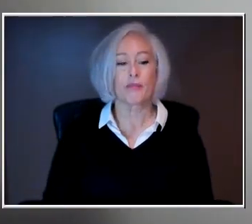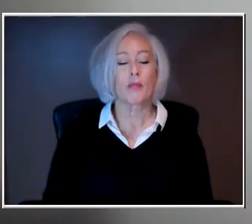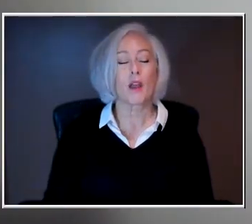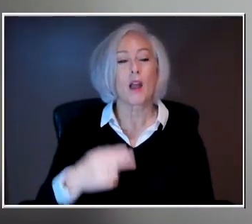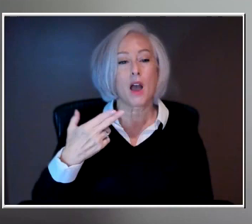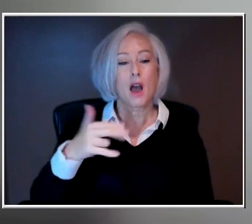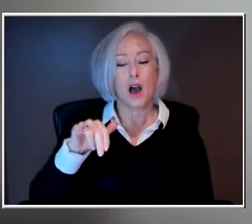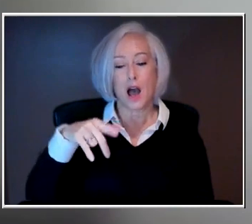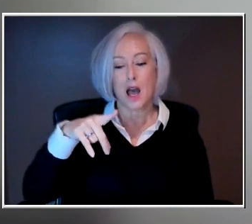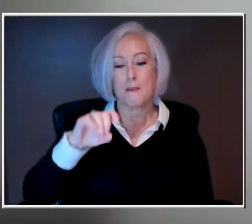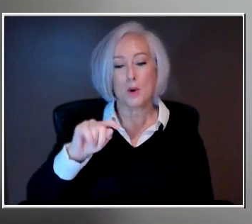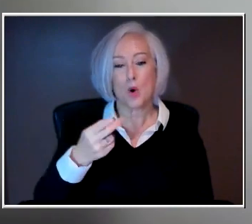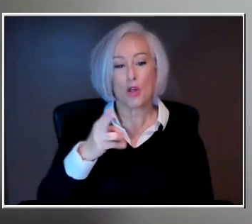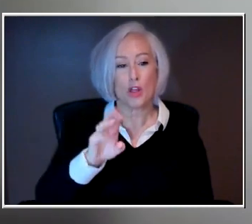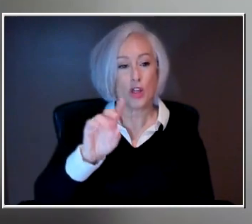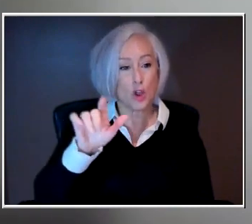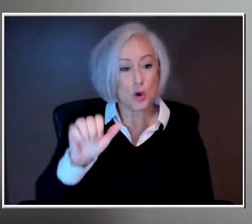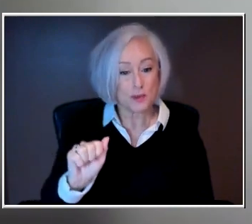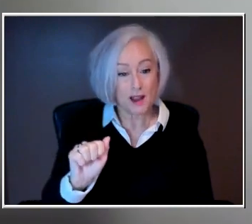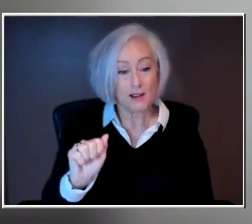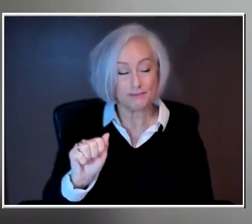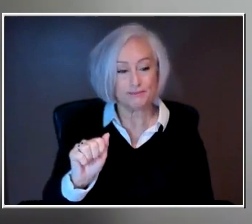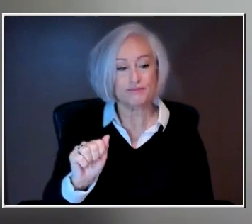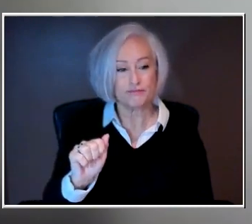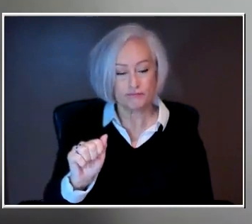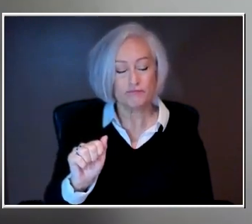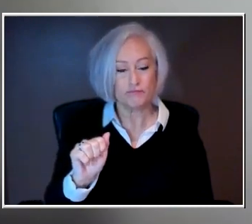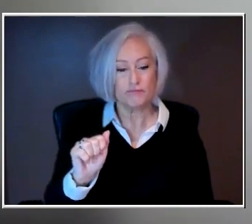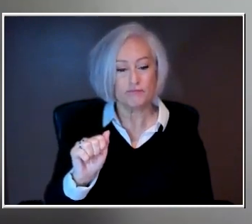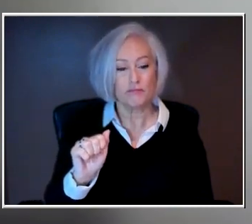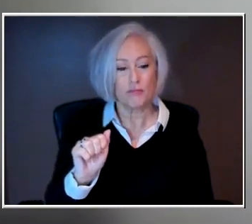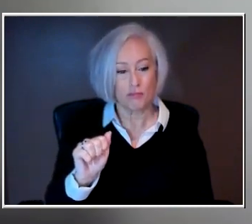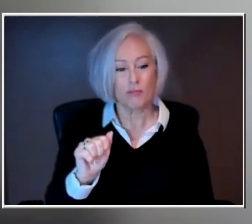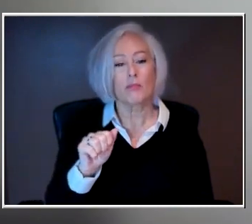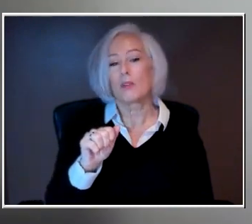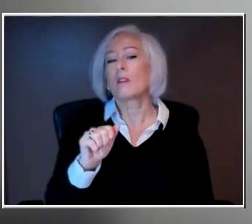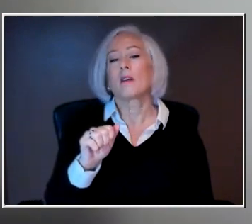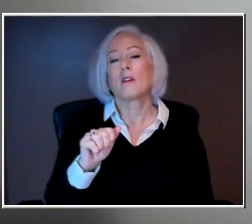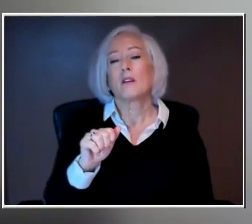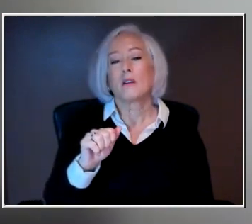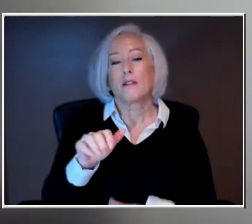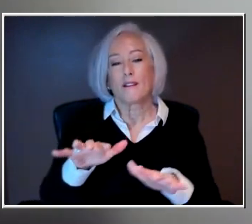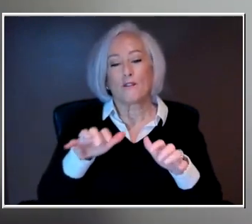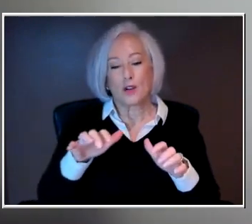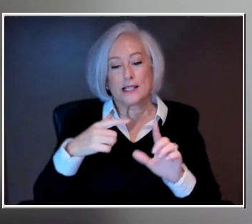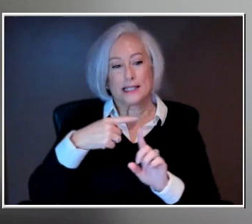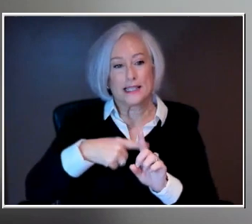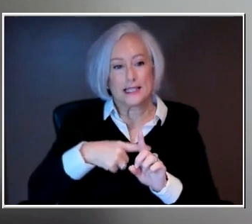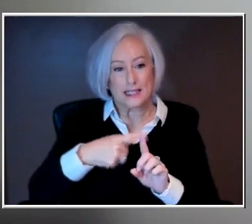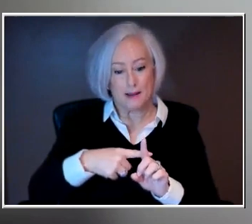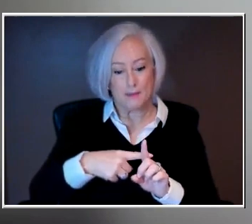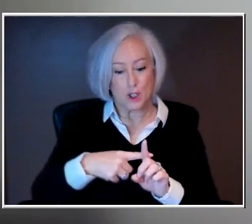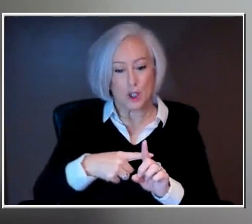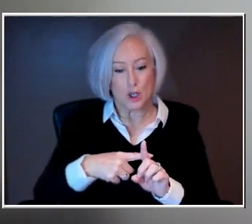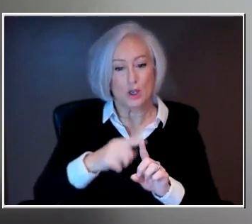hypothermia, what's interesting is you can get to a level that you actually stop shivering. Your body's given